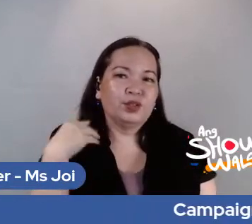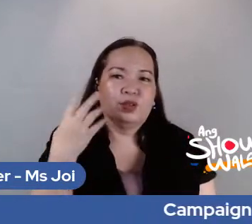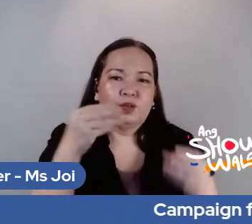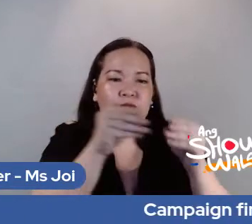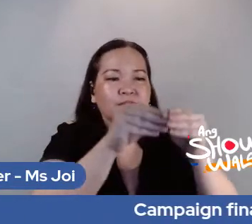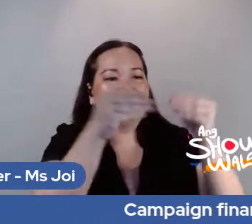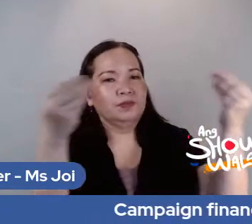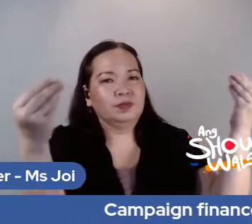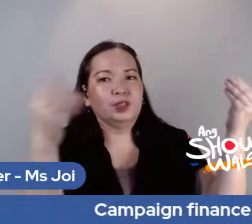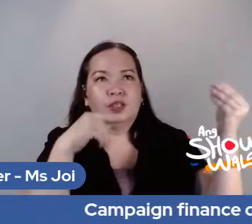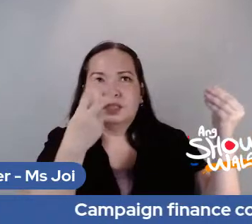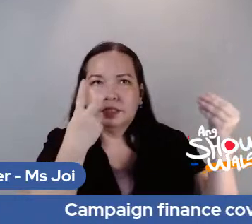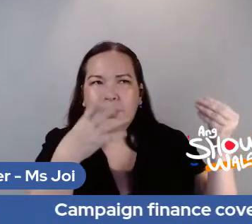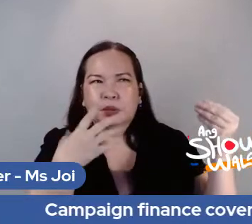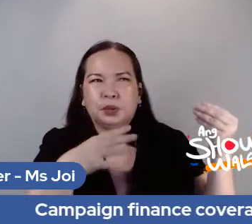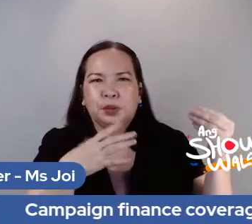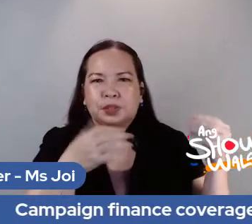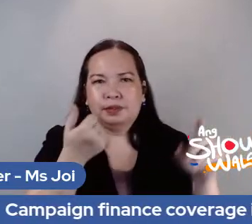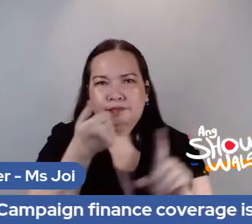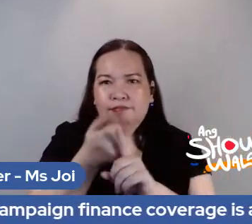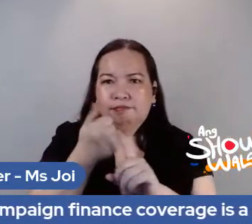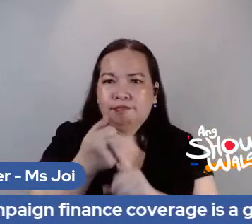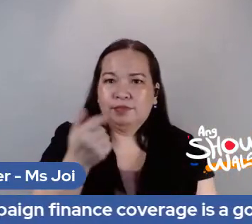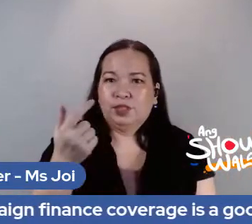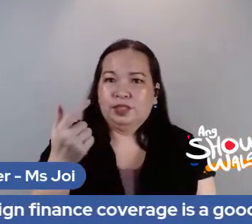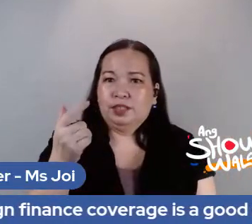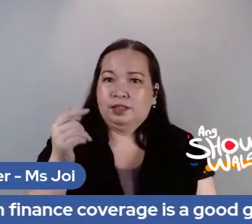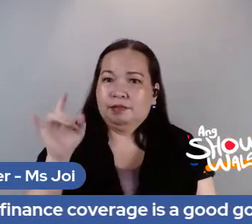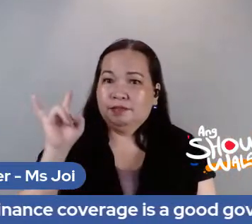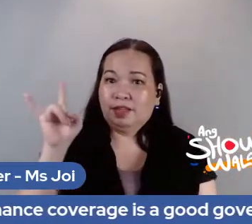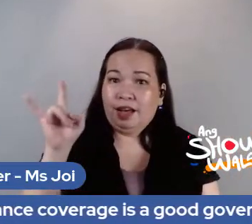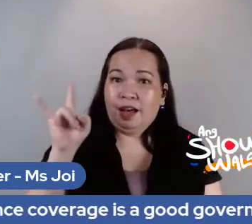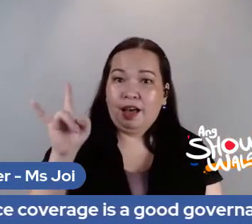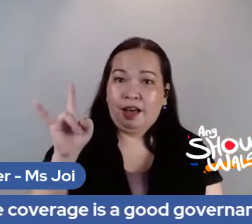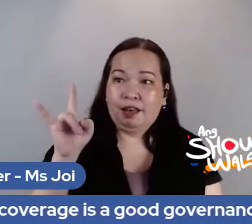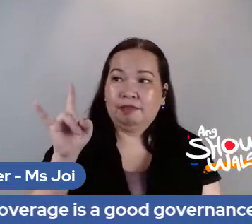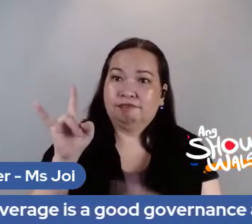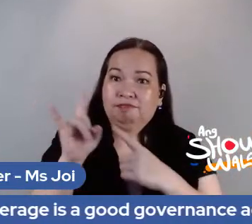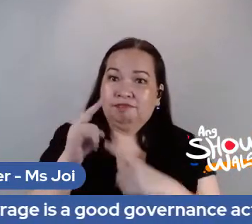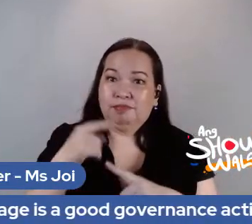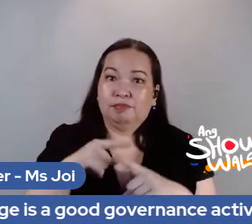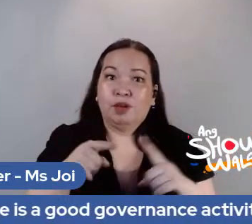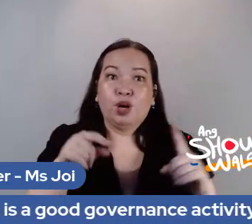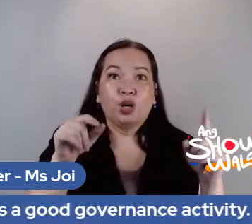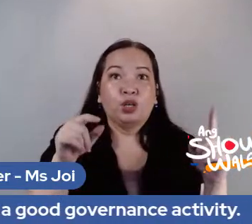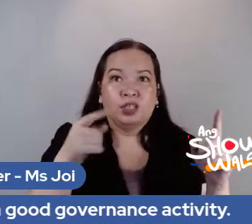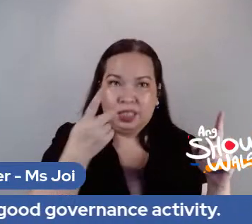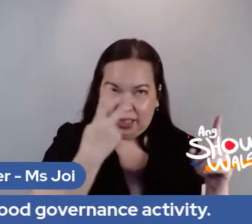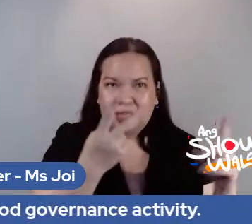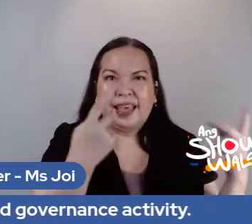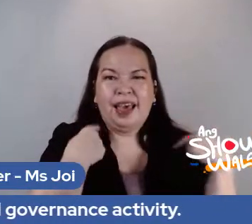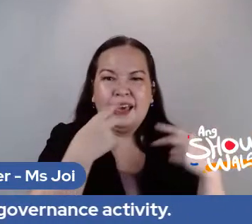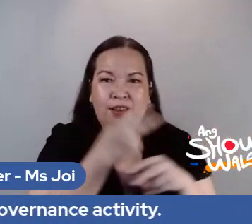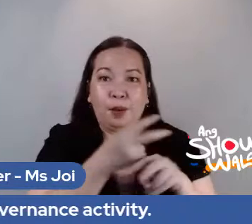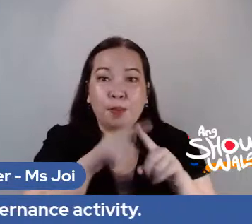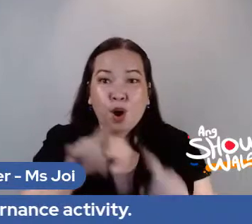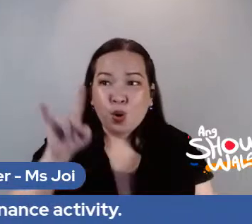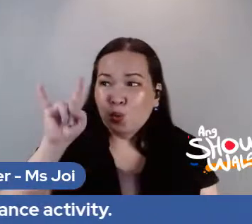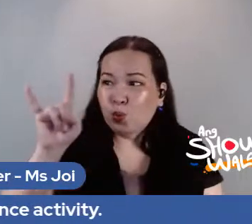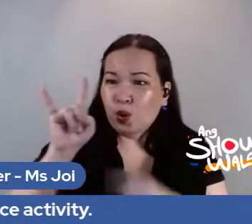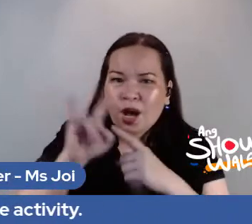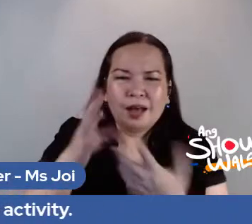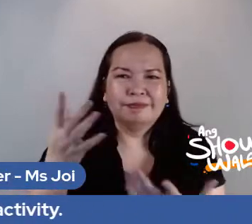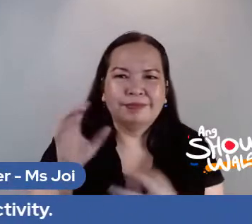see how candidates were advertising themselves. Now it's with social media, it's impossible to see all of these ads